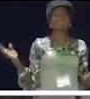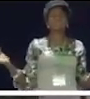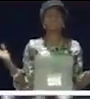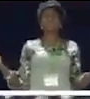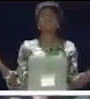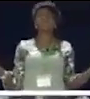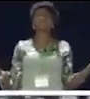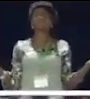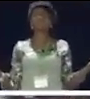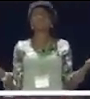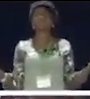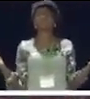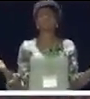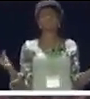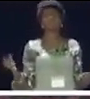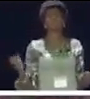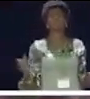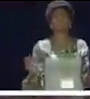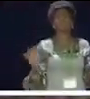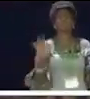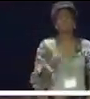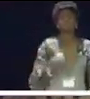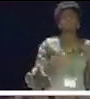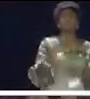Mercy, O Lord.